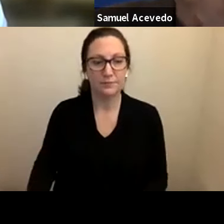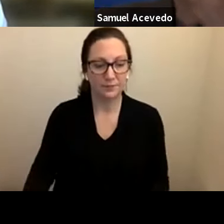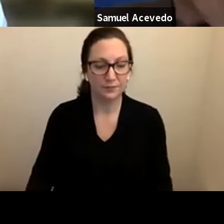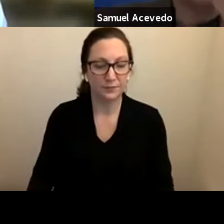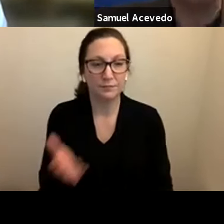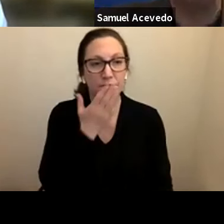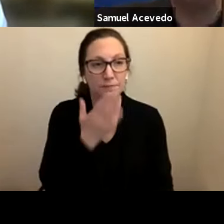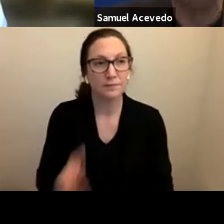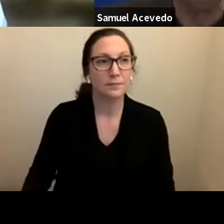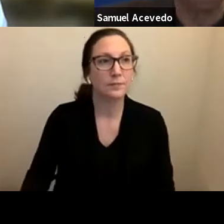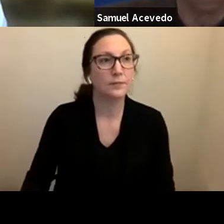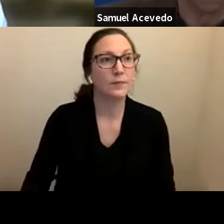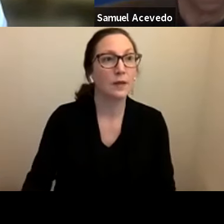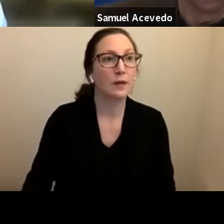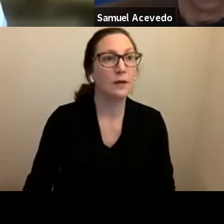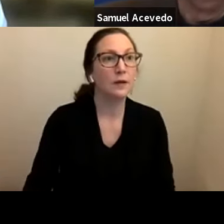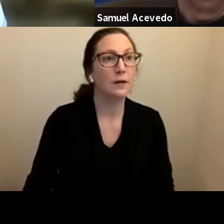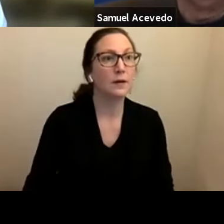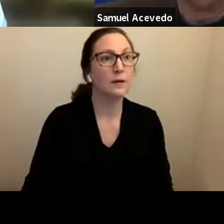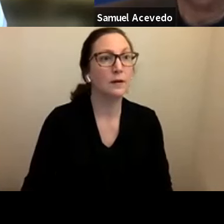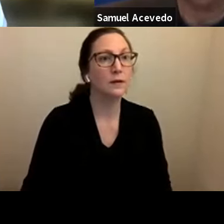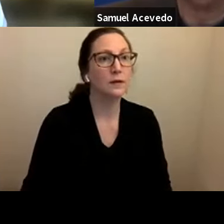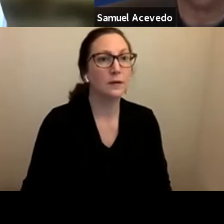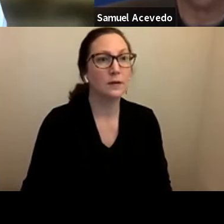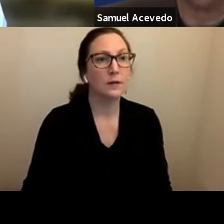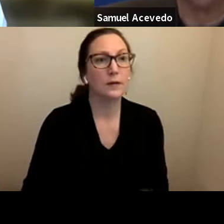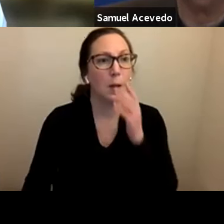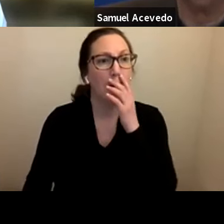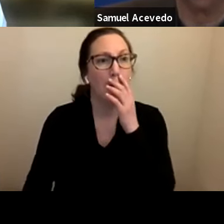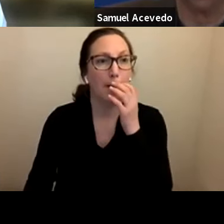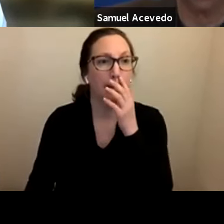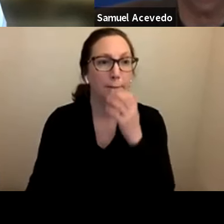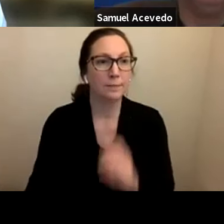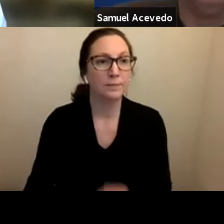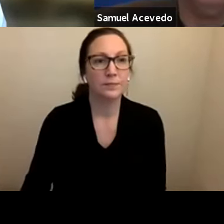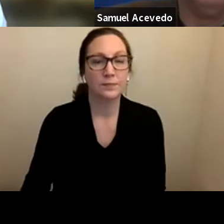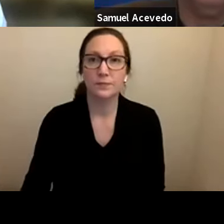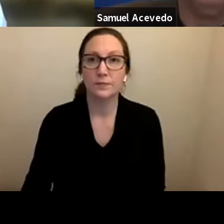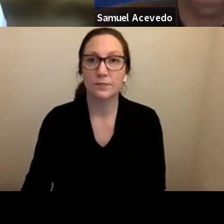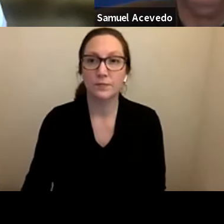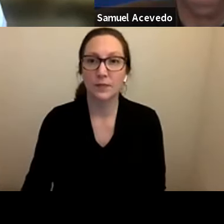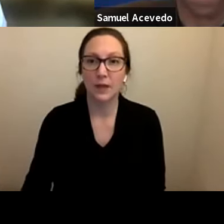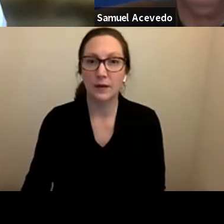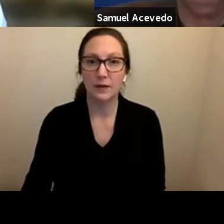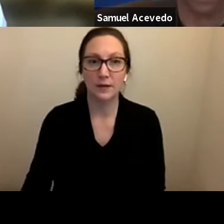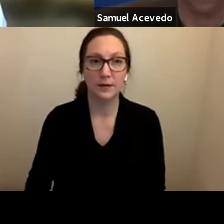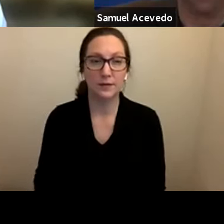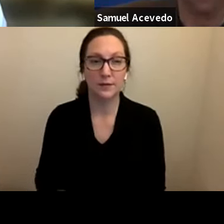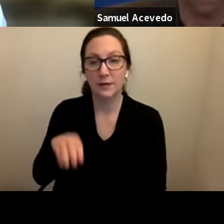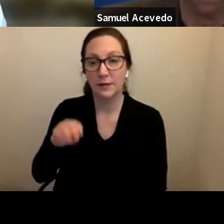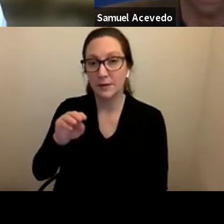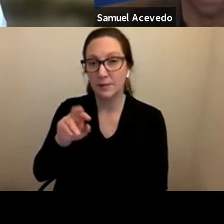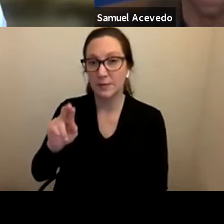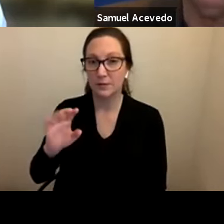Thank you. It's very helpful. Thank you. Mr. Kreger. This is a wonderful presentation